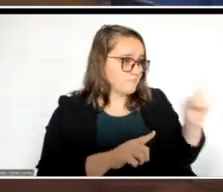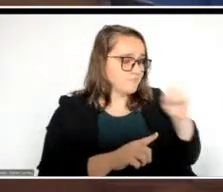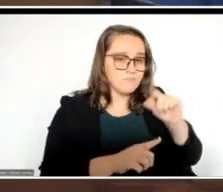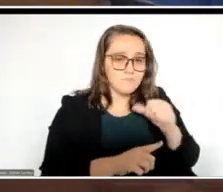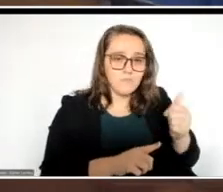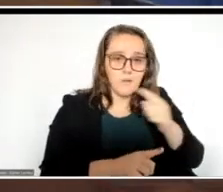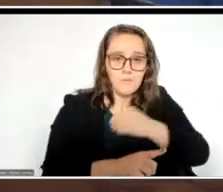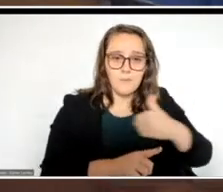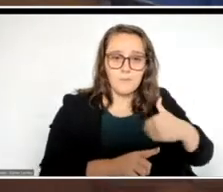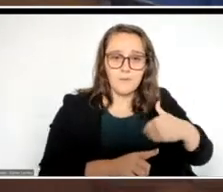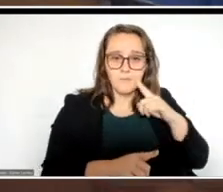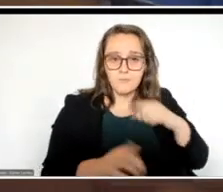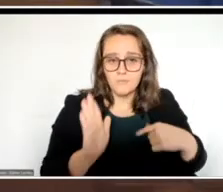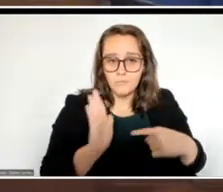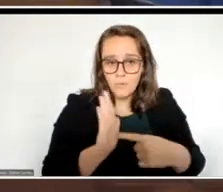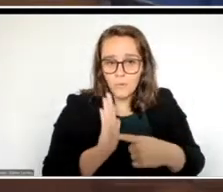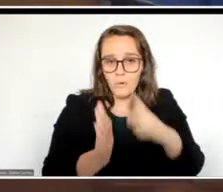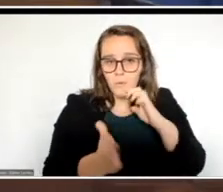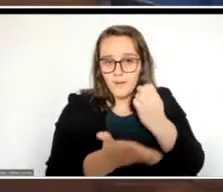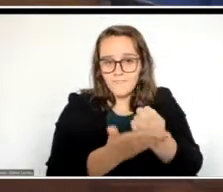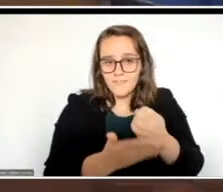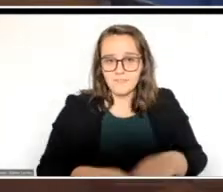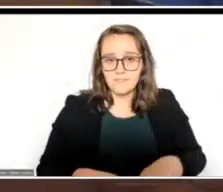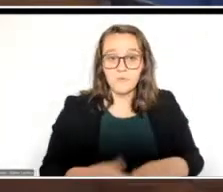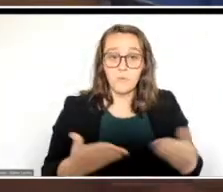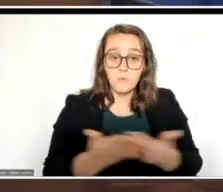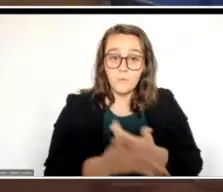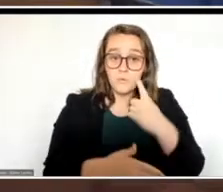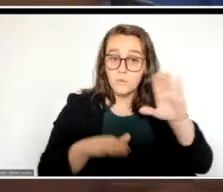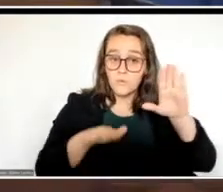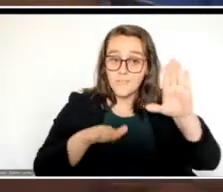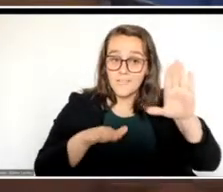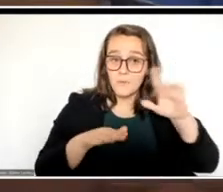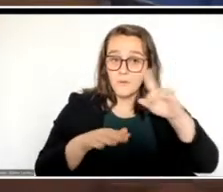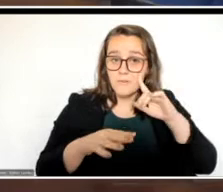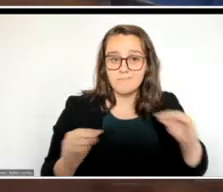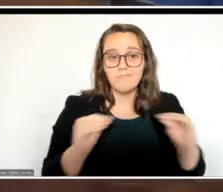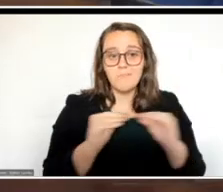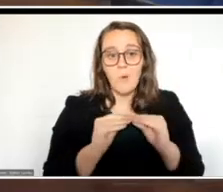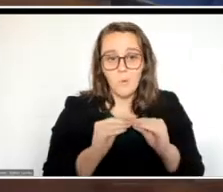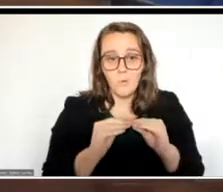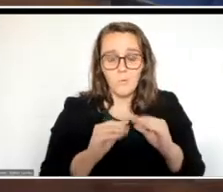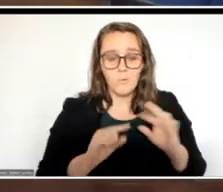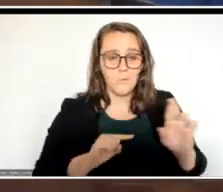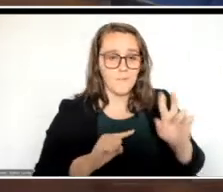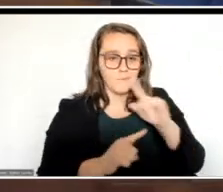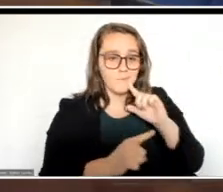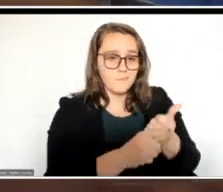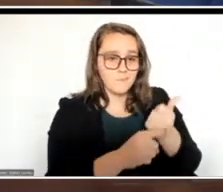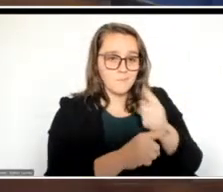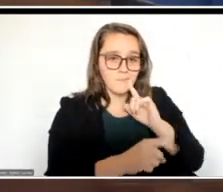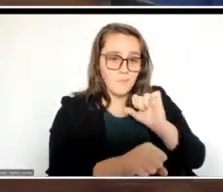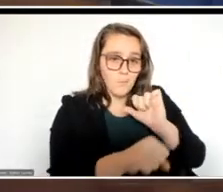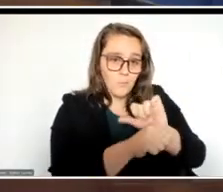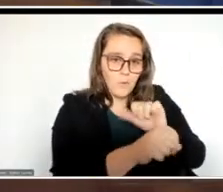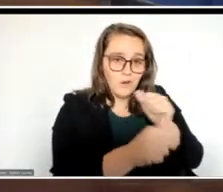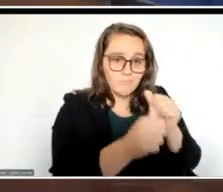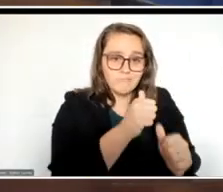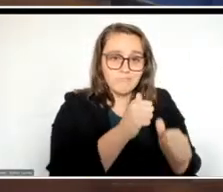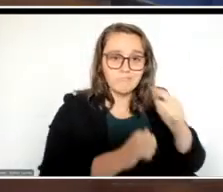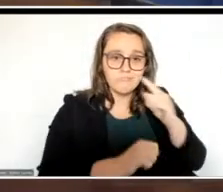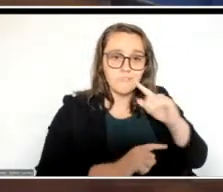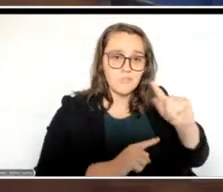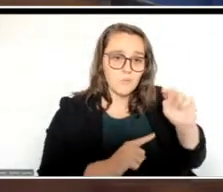new testimony from additional Republicans who served in the Trump administration, never before seen